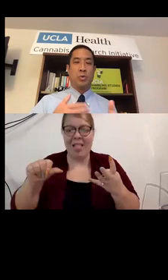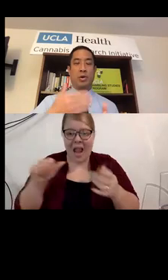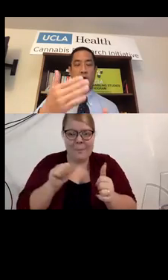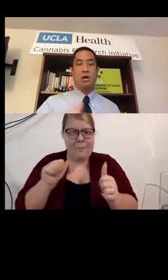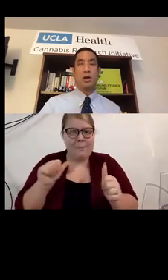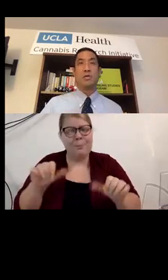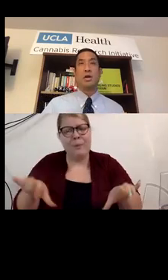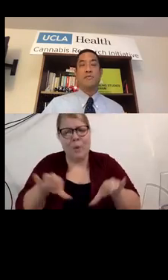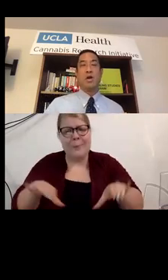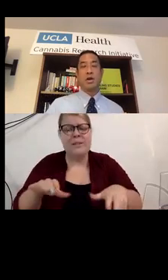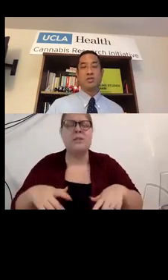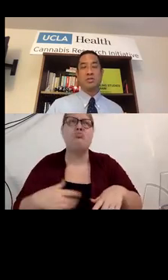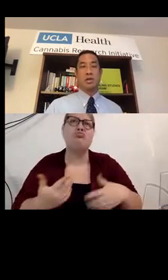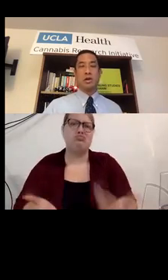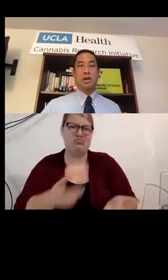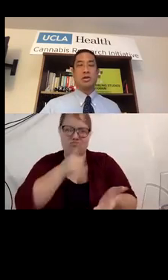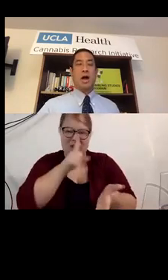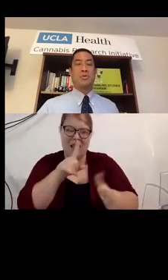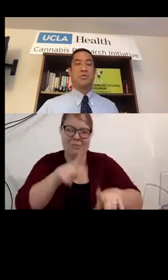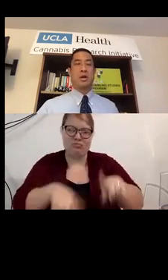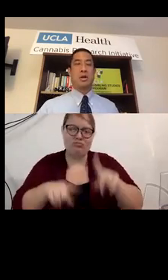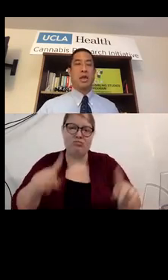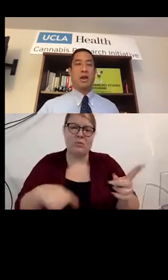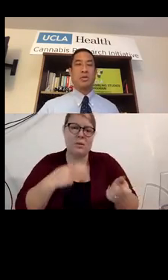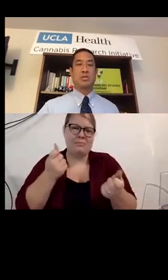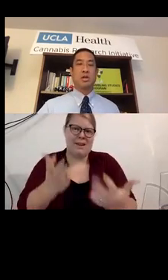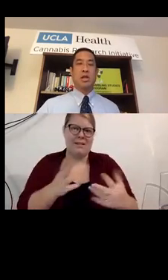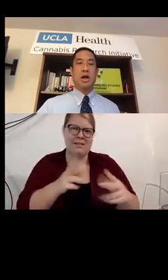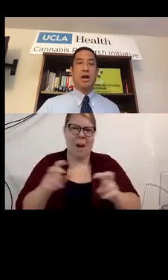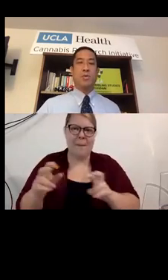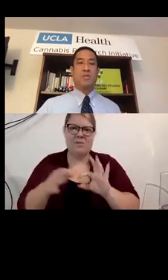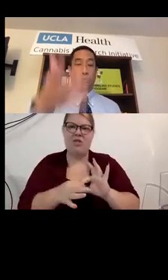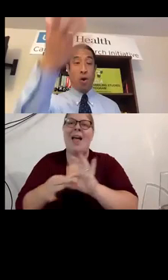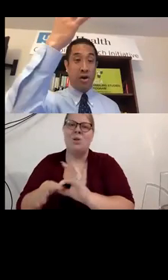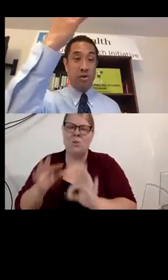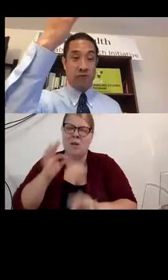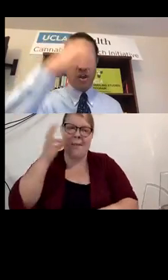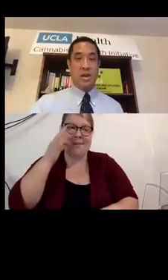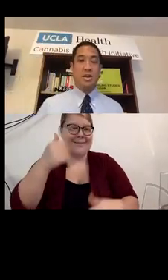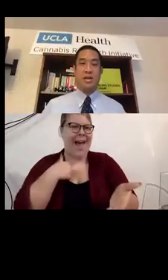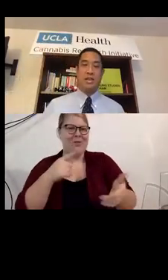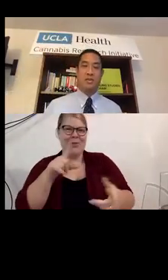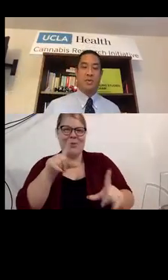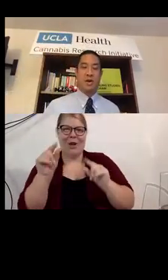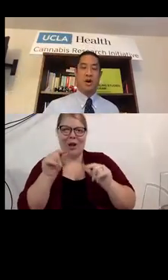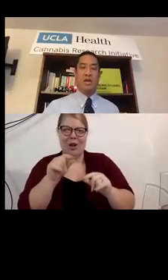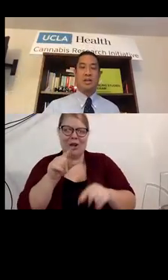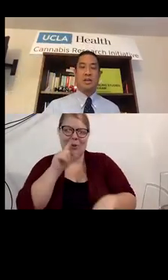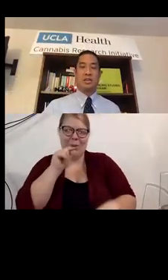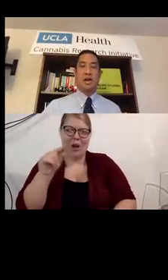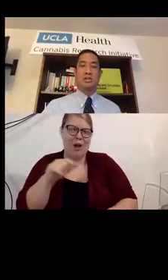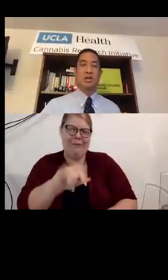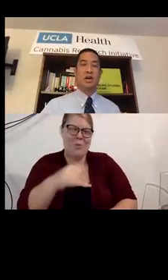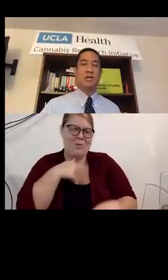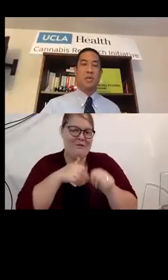really what I would call kind of very interesting and leading edge topics related to cannabis. We have a Twitter feed. So if you want to follow that to get